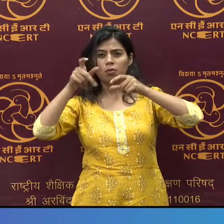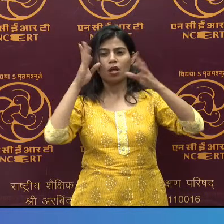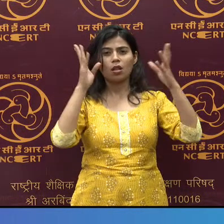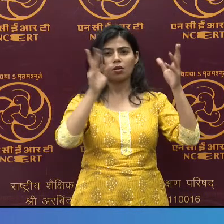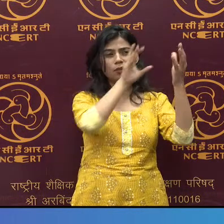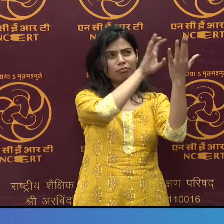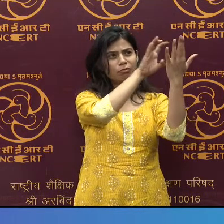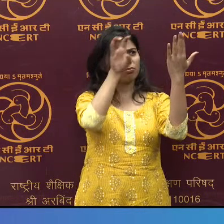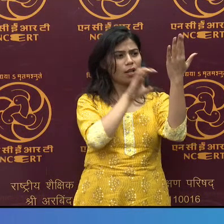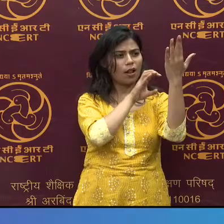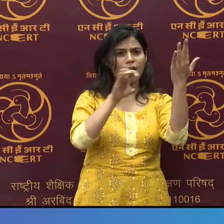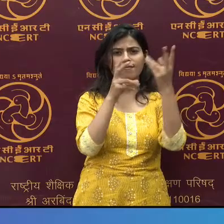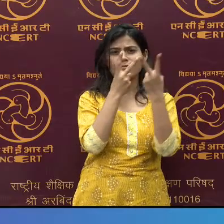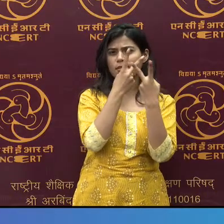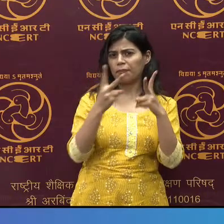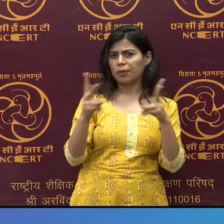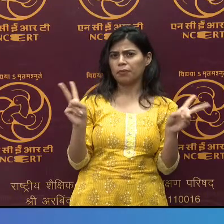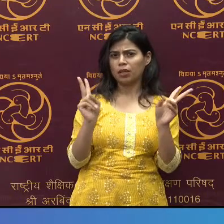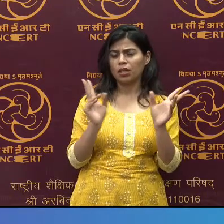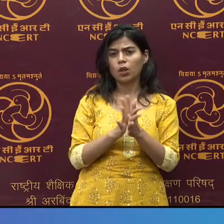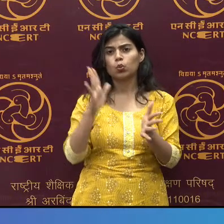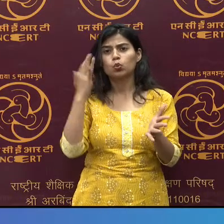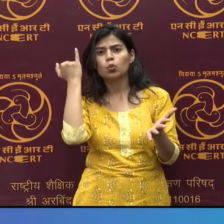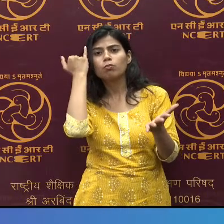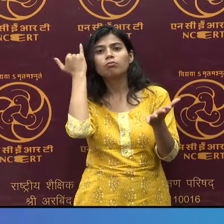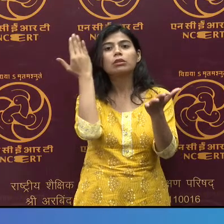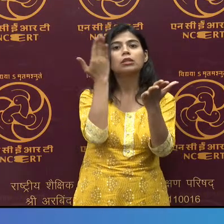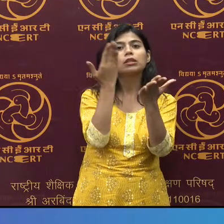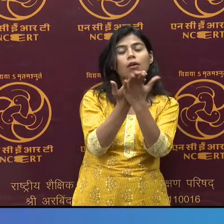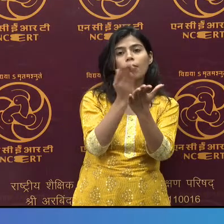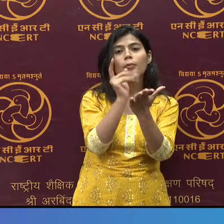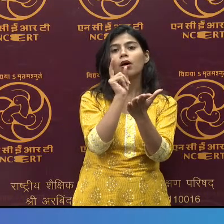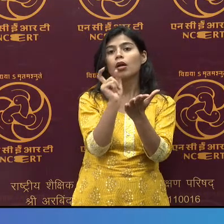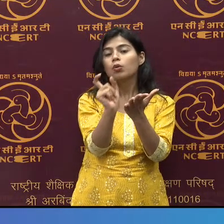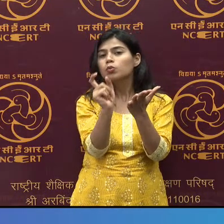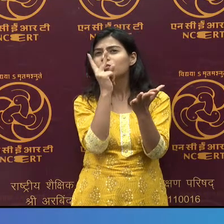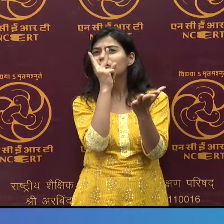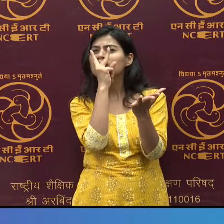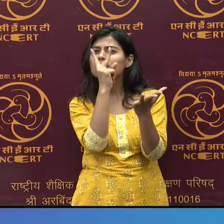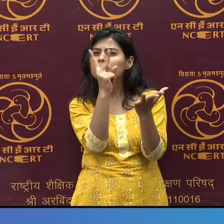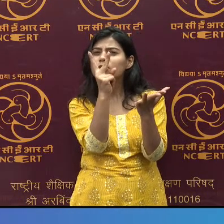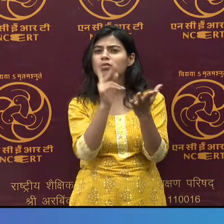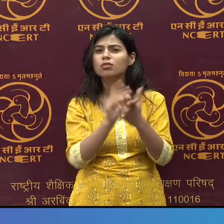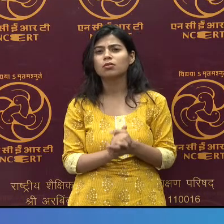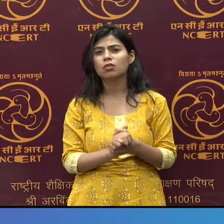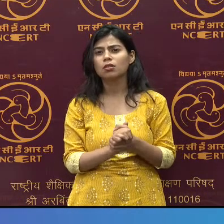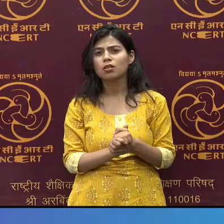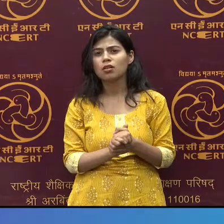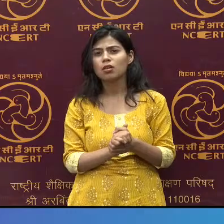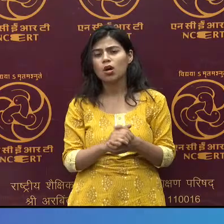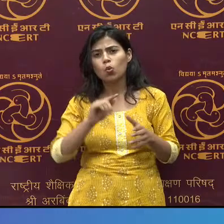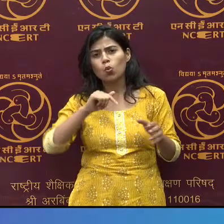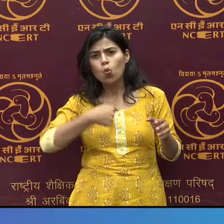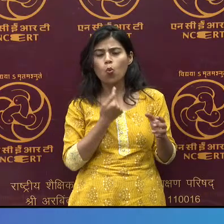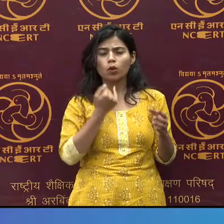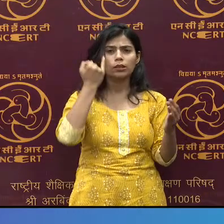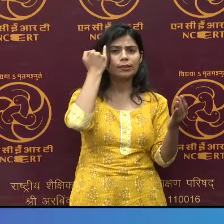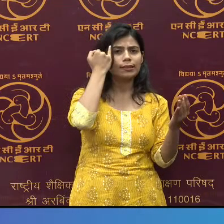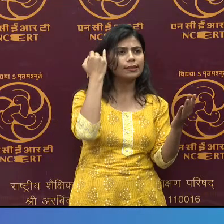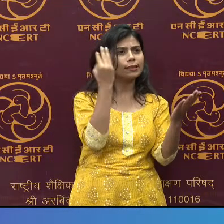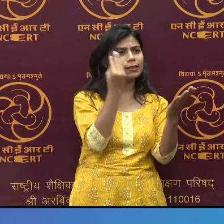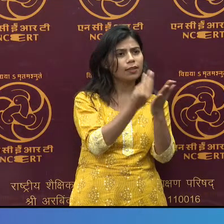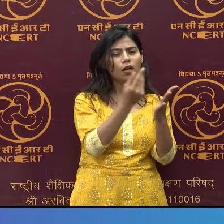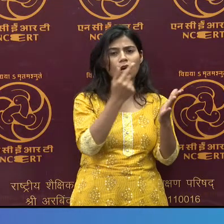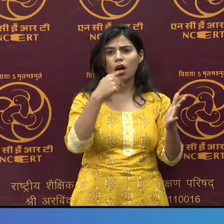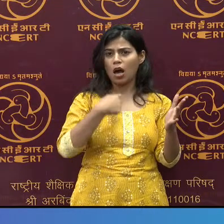ABC. So in terms of that opinion column, you will notice even if she is giving her own opinion, she will never